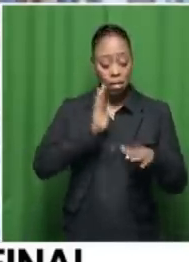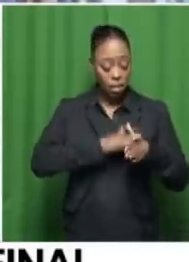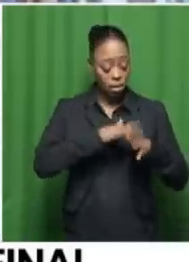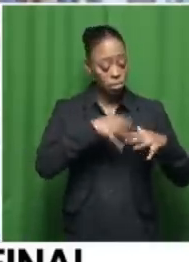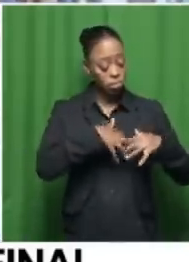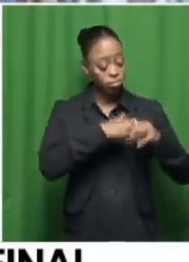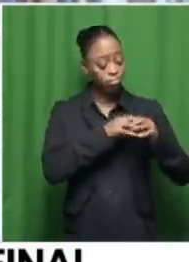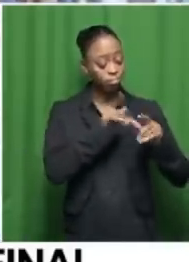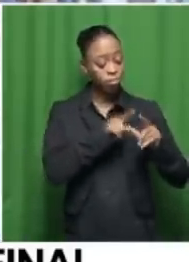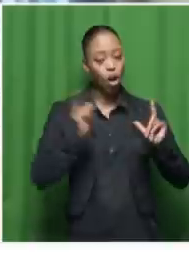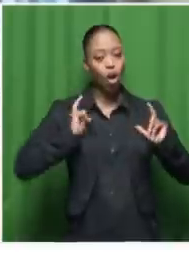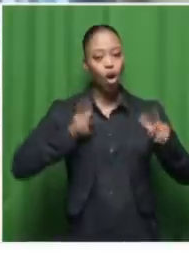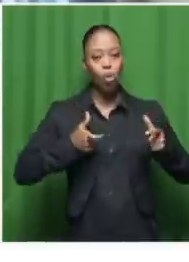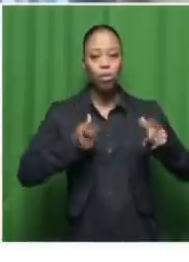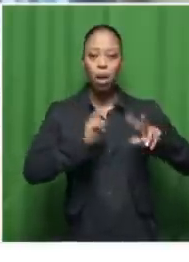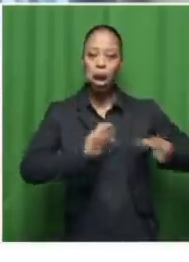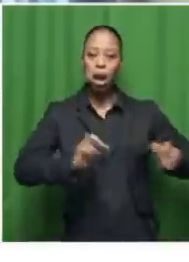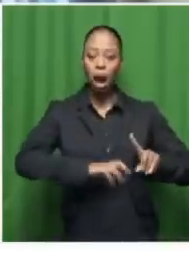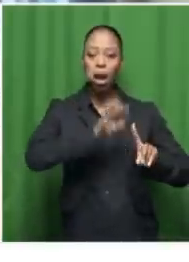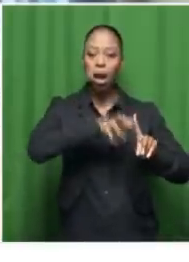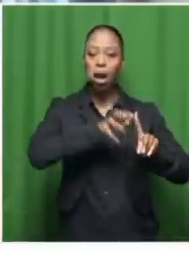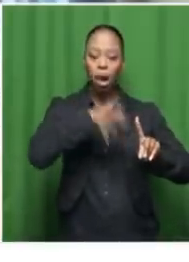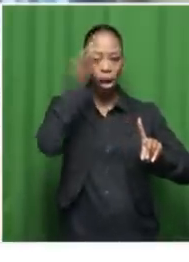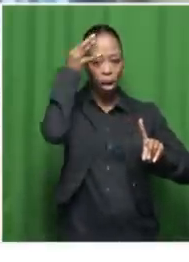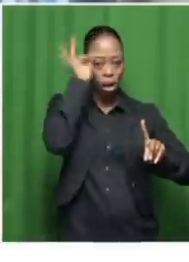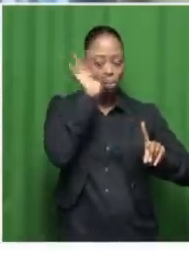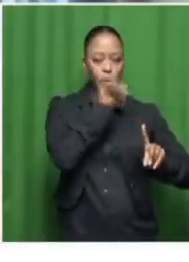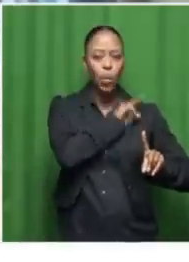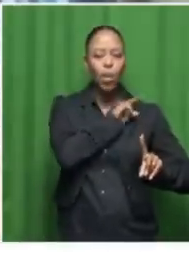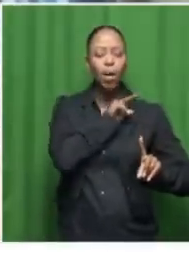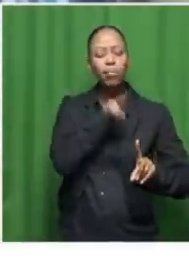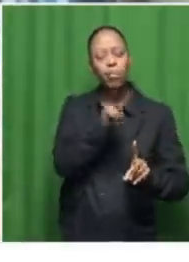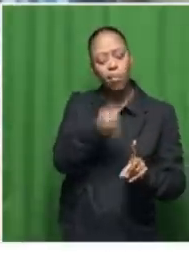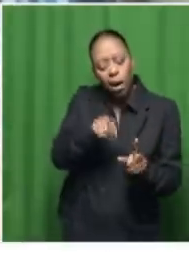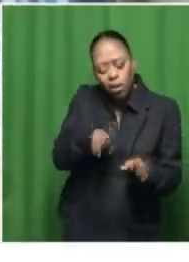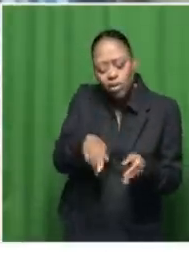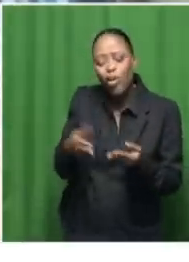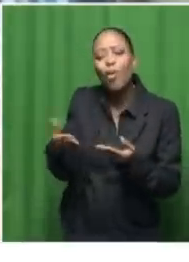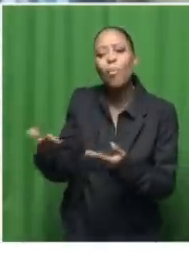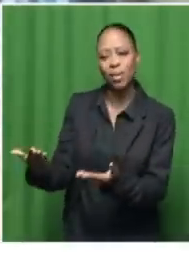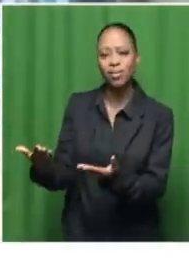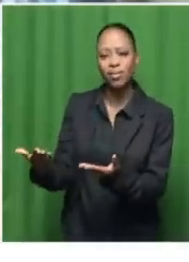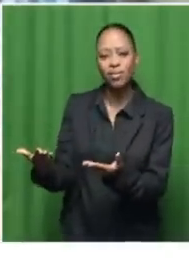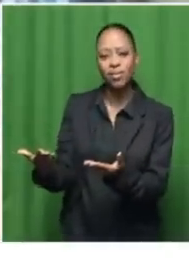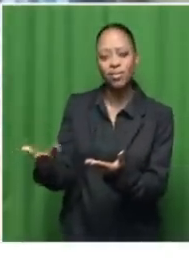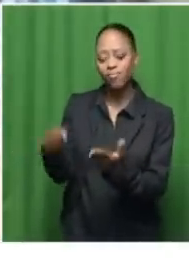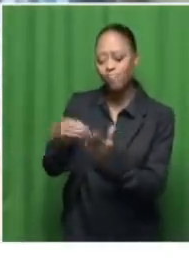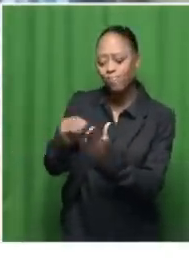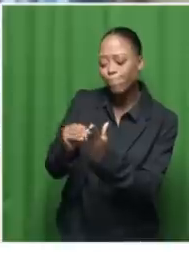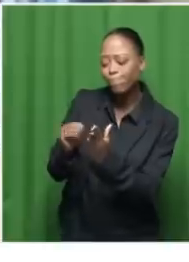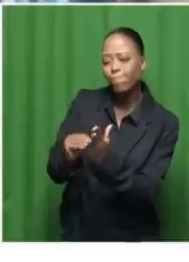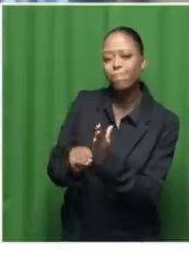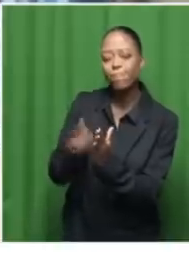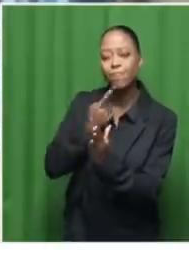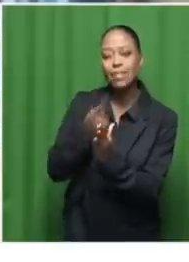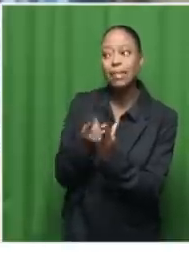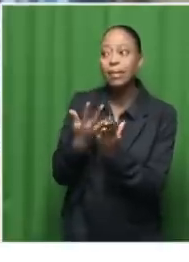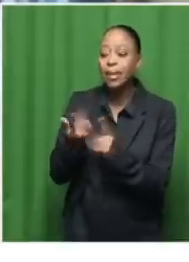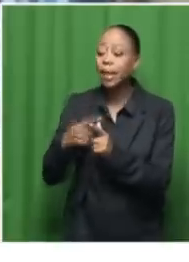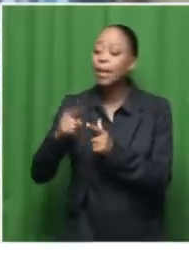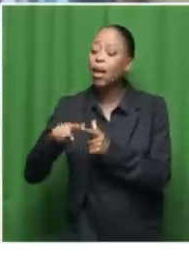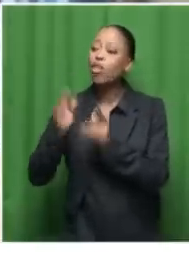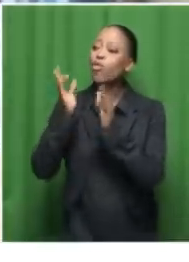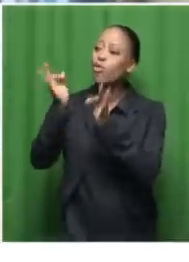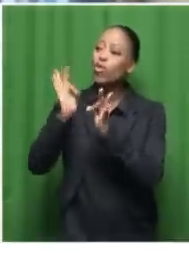State Capture Commission was for it to make recommendations as to how to